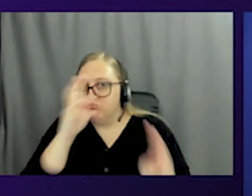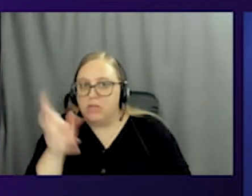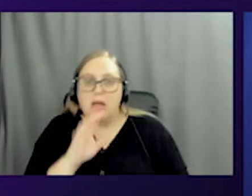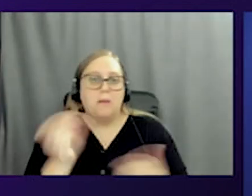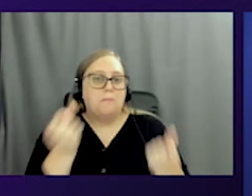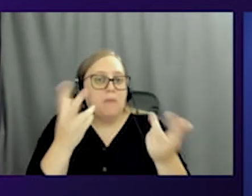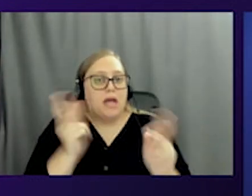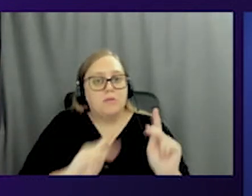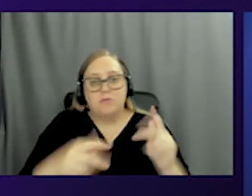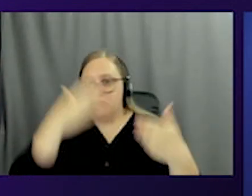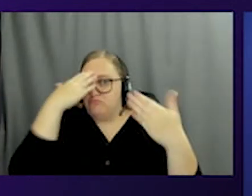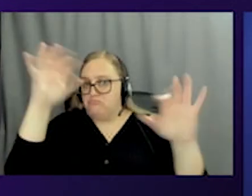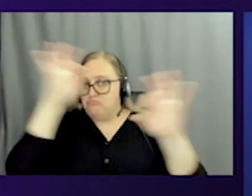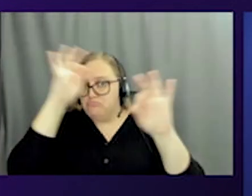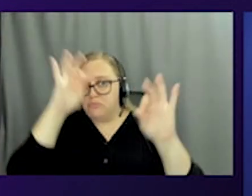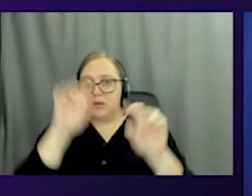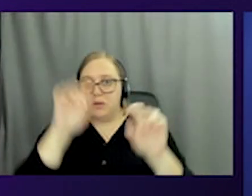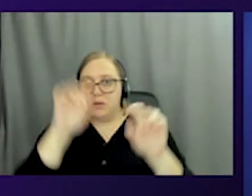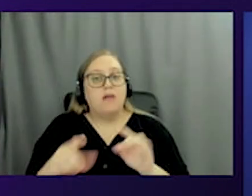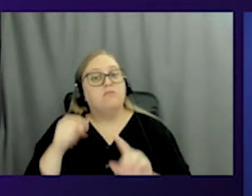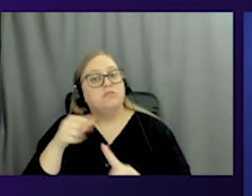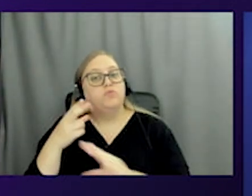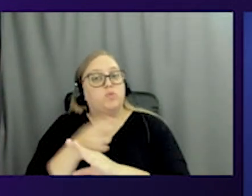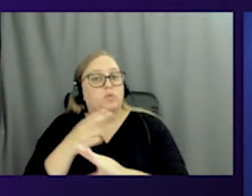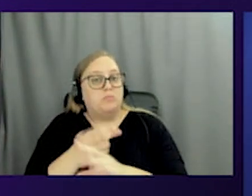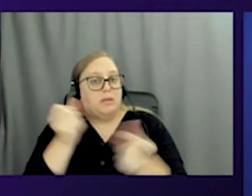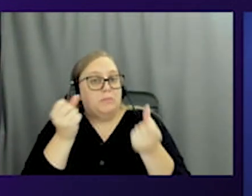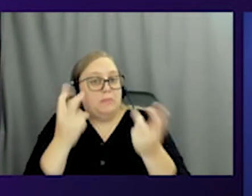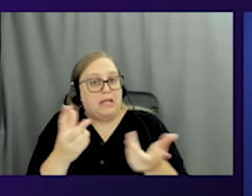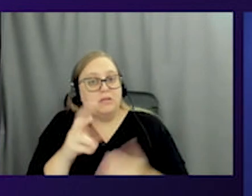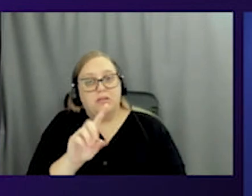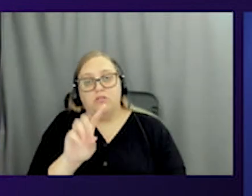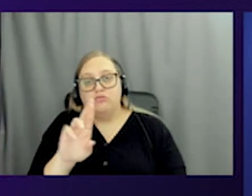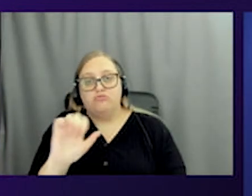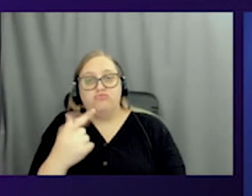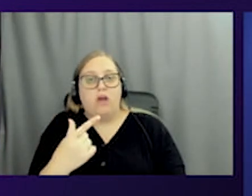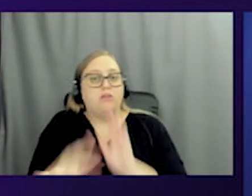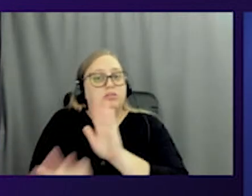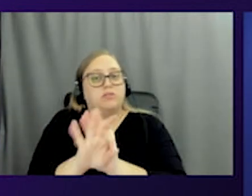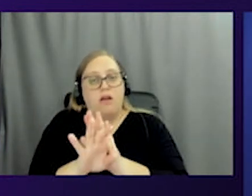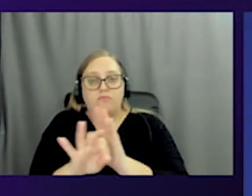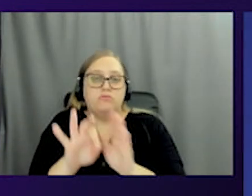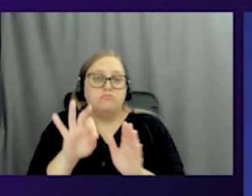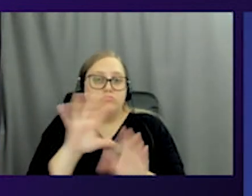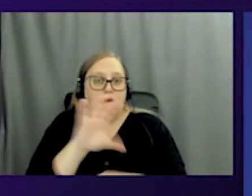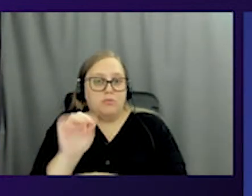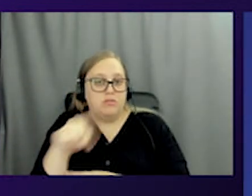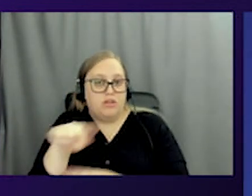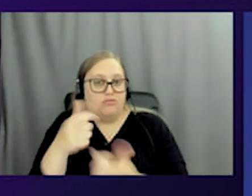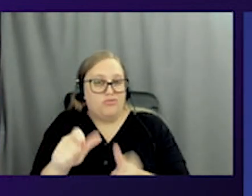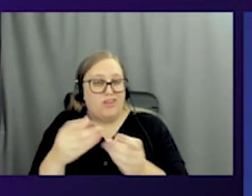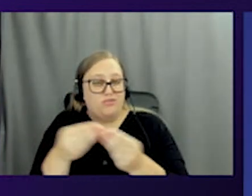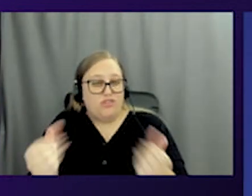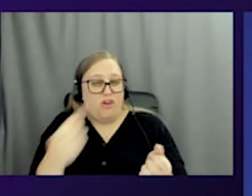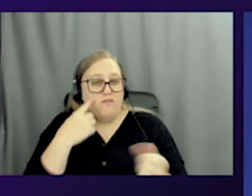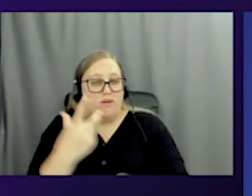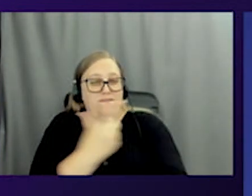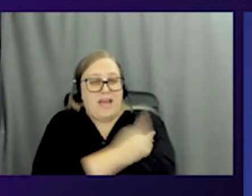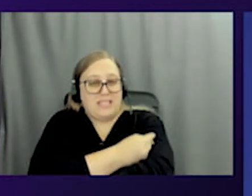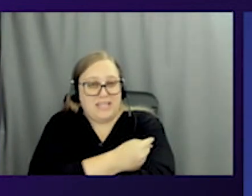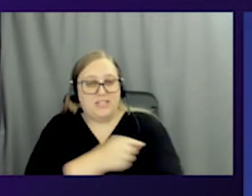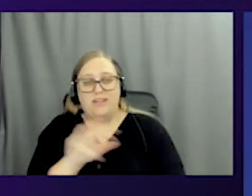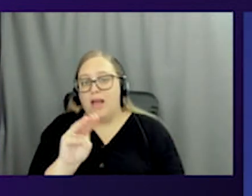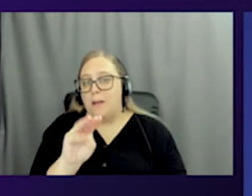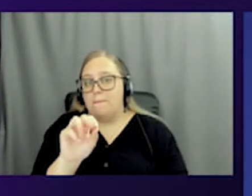but AWS was used by many of the drug discovery companies as they were trying to solve for vaccination. But Moderna